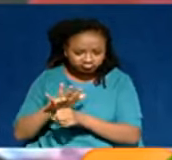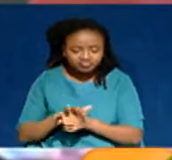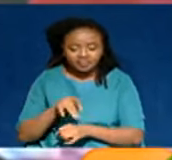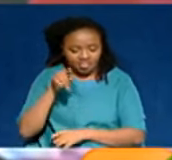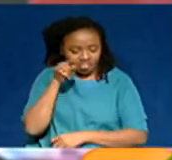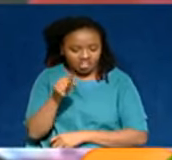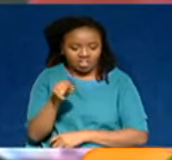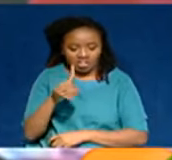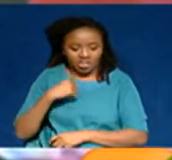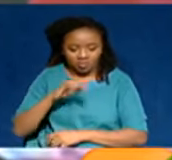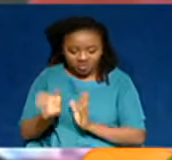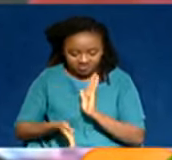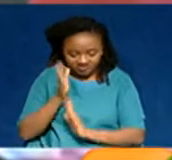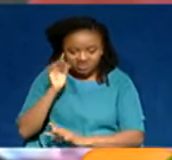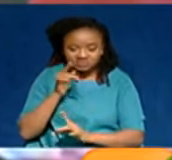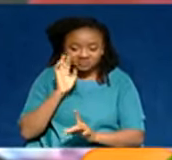make sure that we deal with speed.